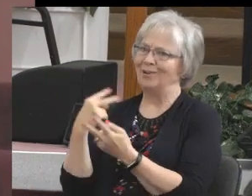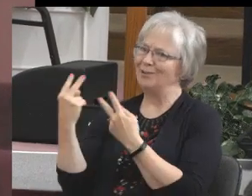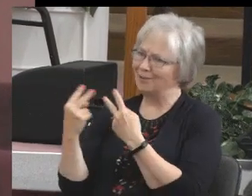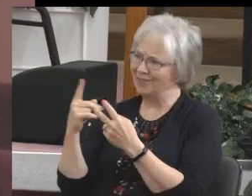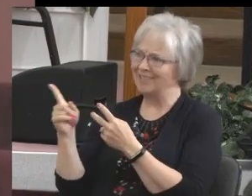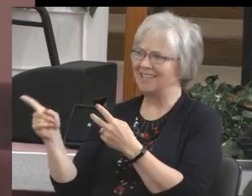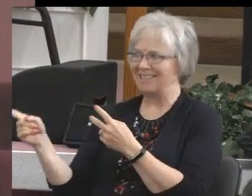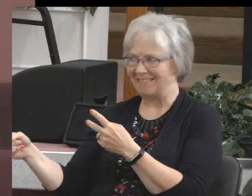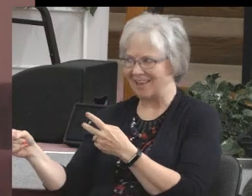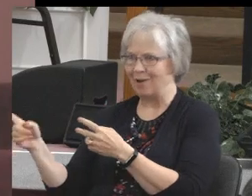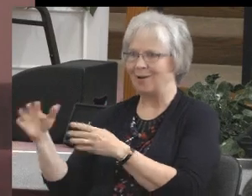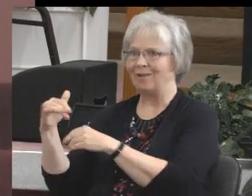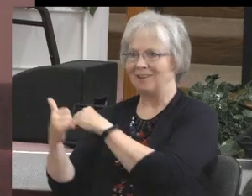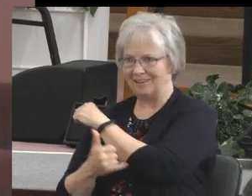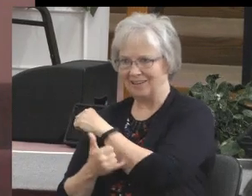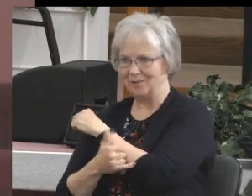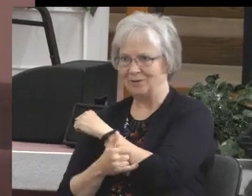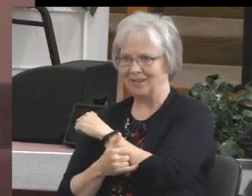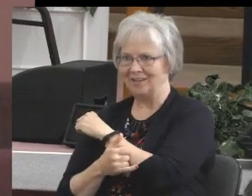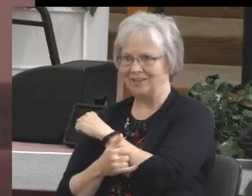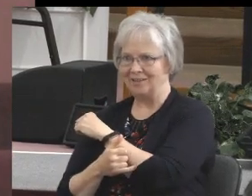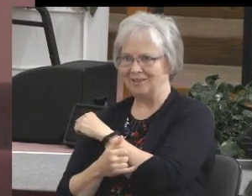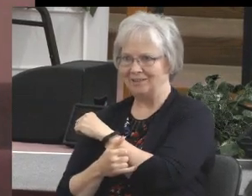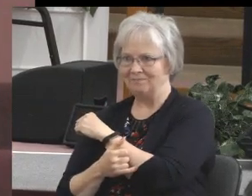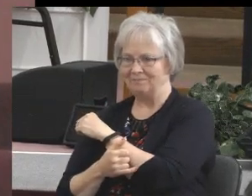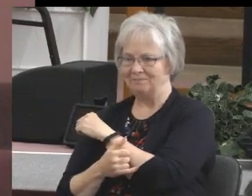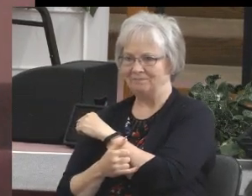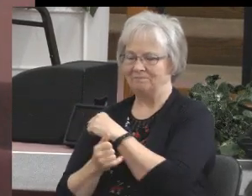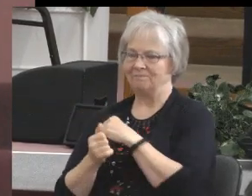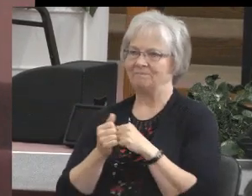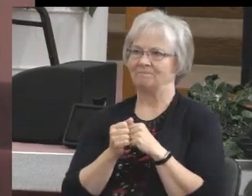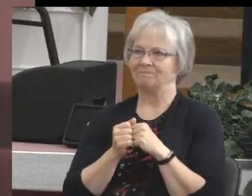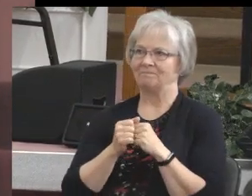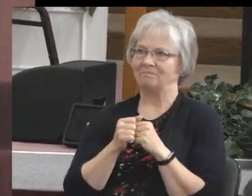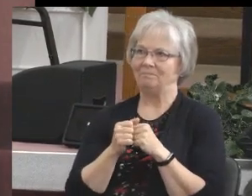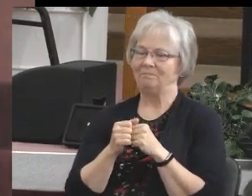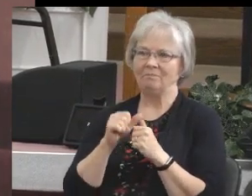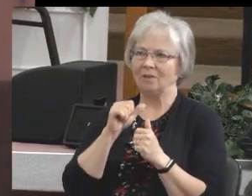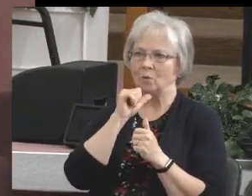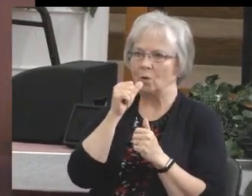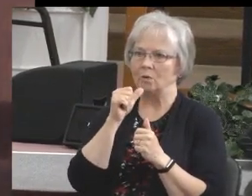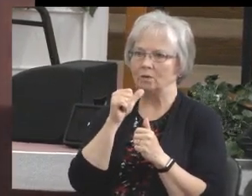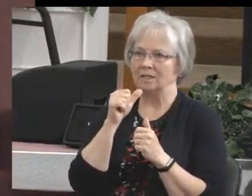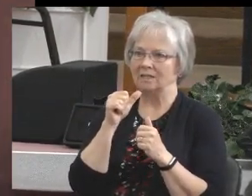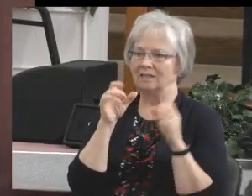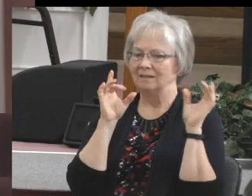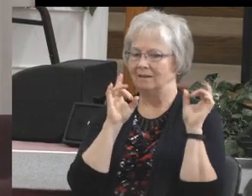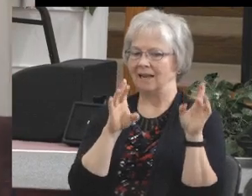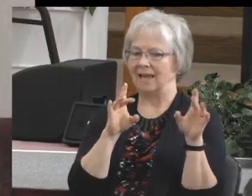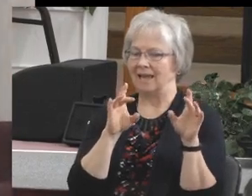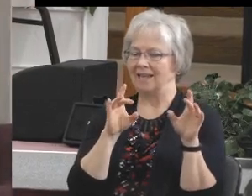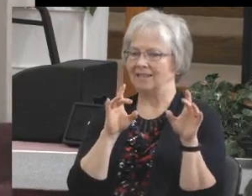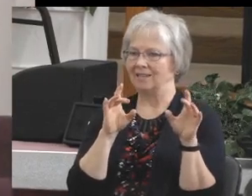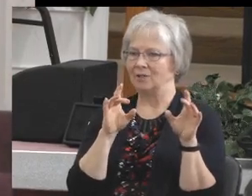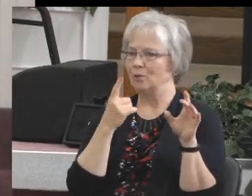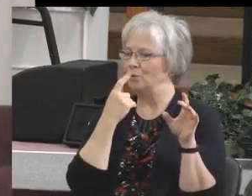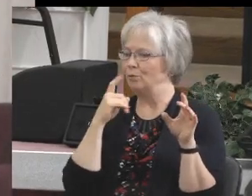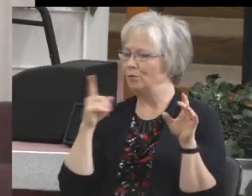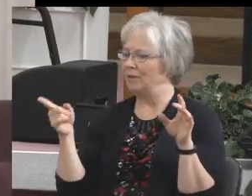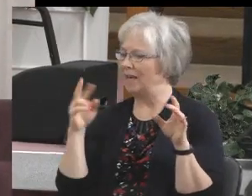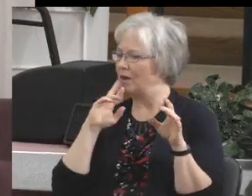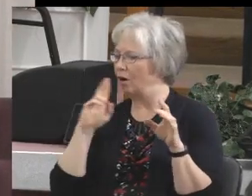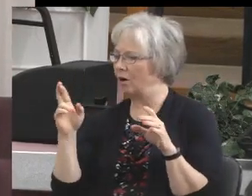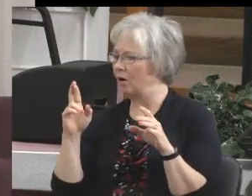country. You're not going to be offended by who they are, or you wouldn't be